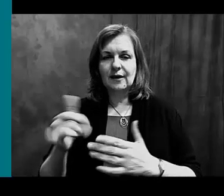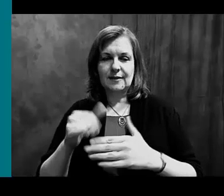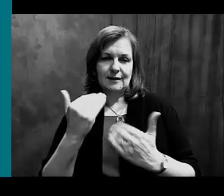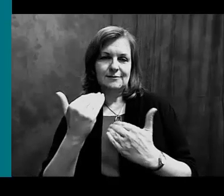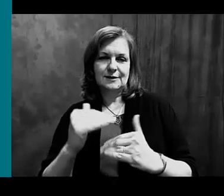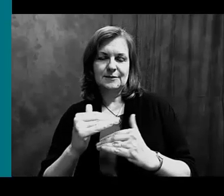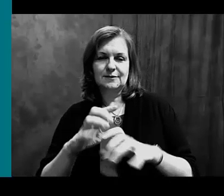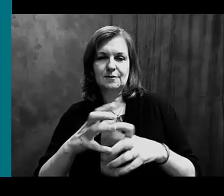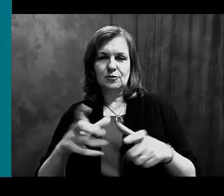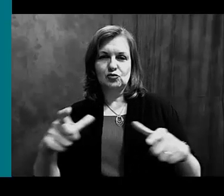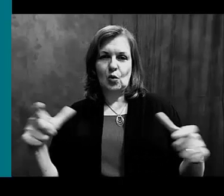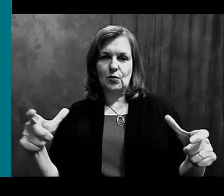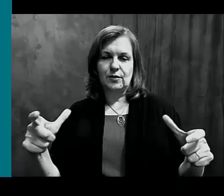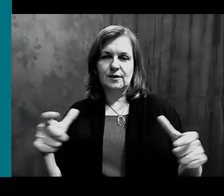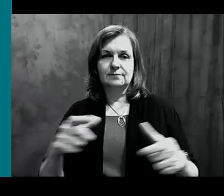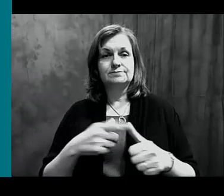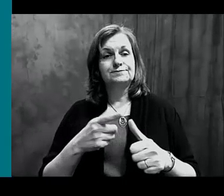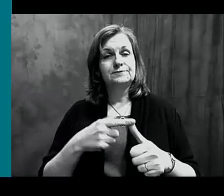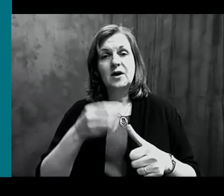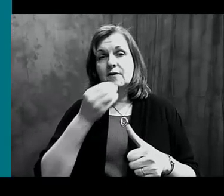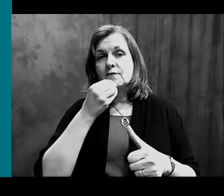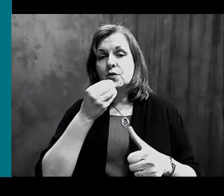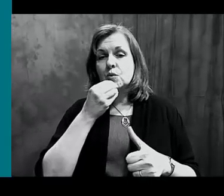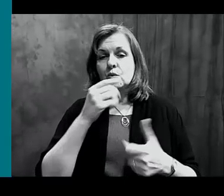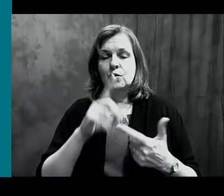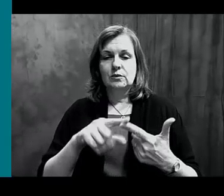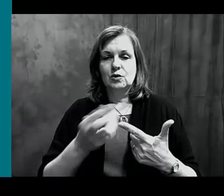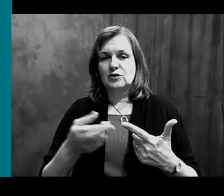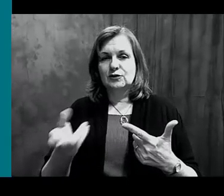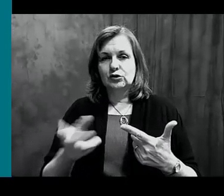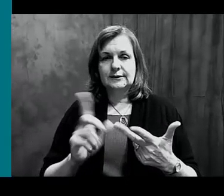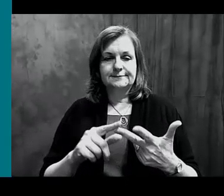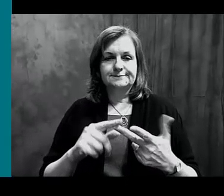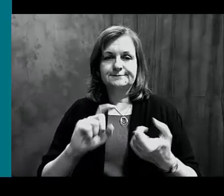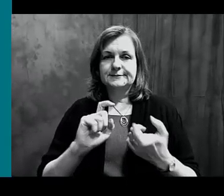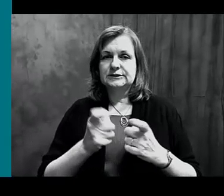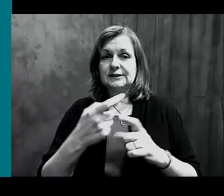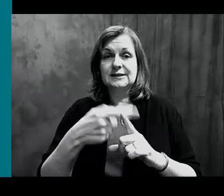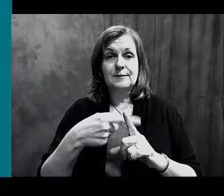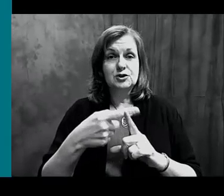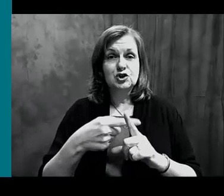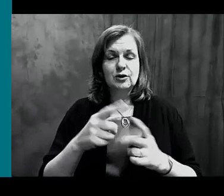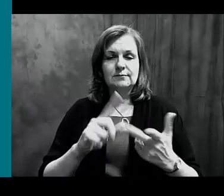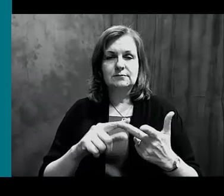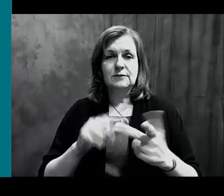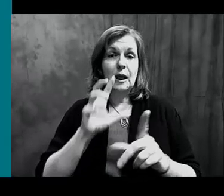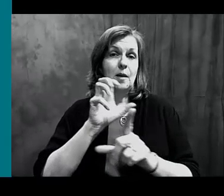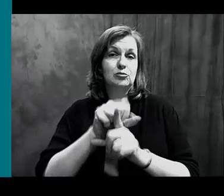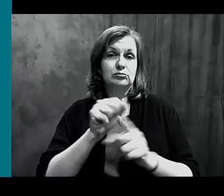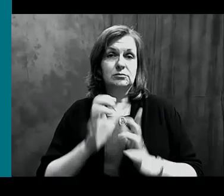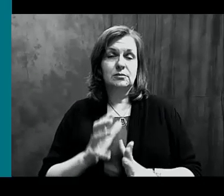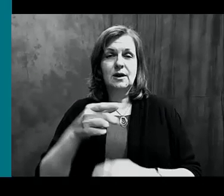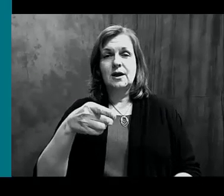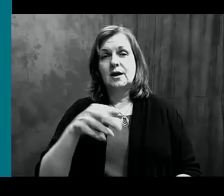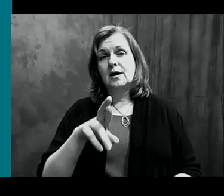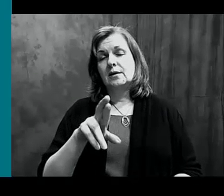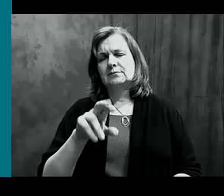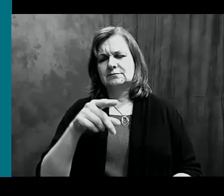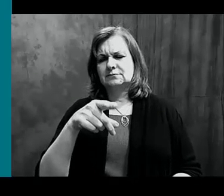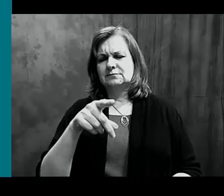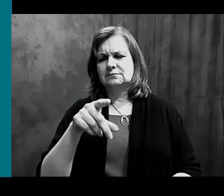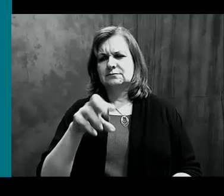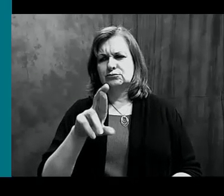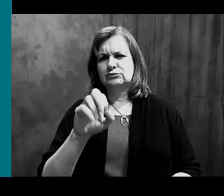be limiting this population, particularly something like food resources, changes in temperature,